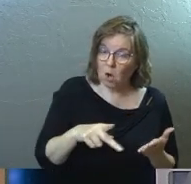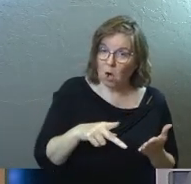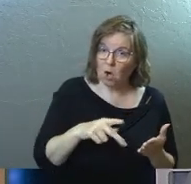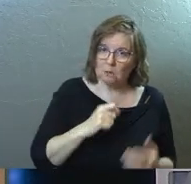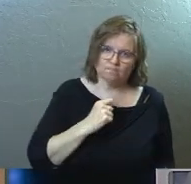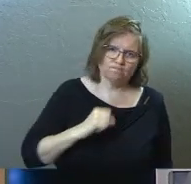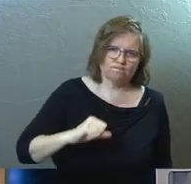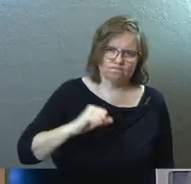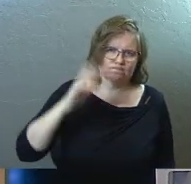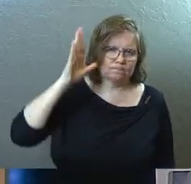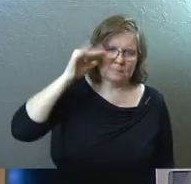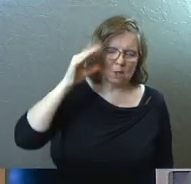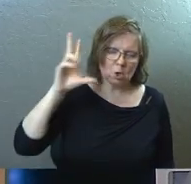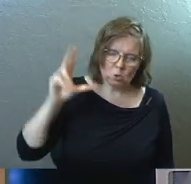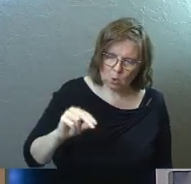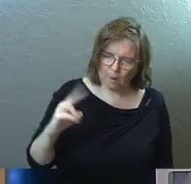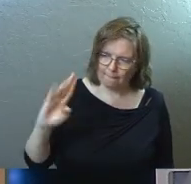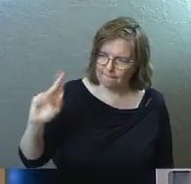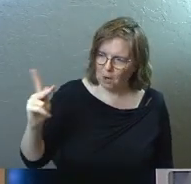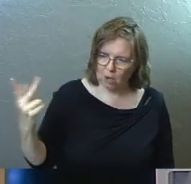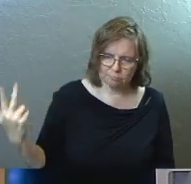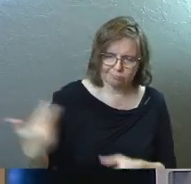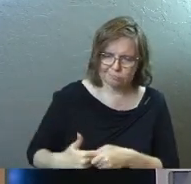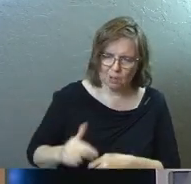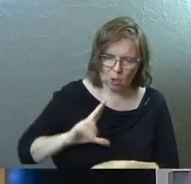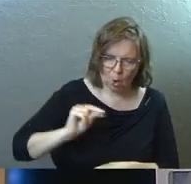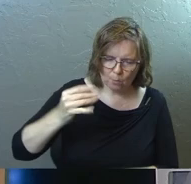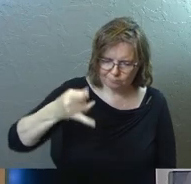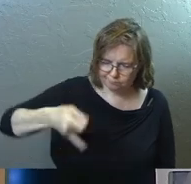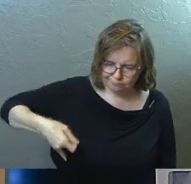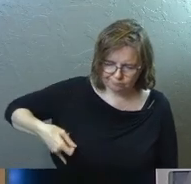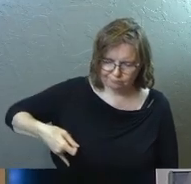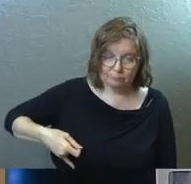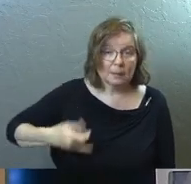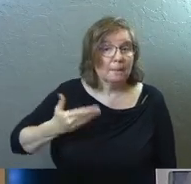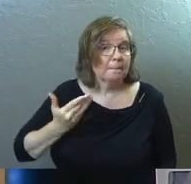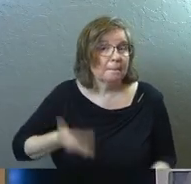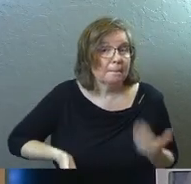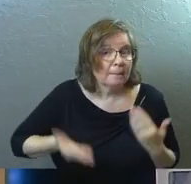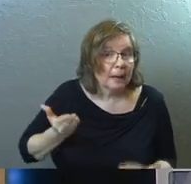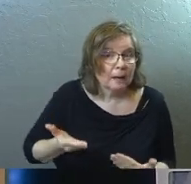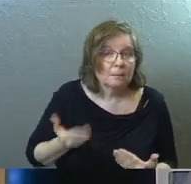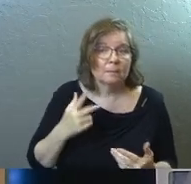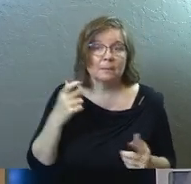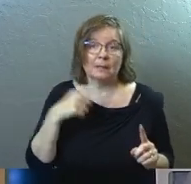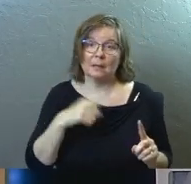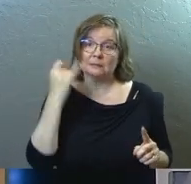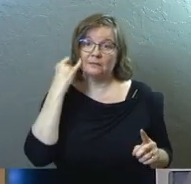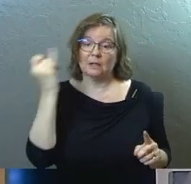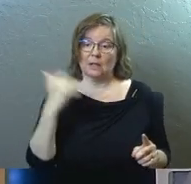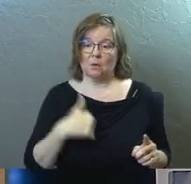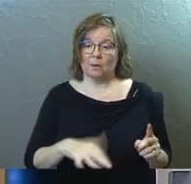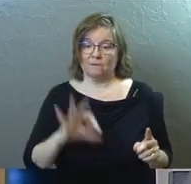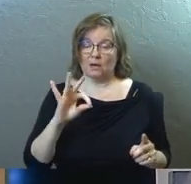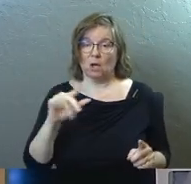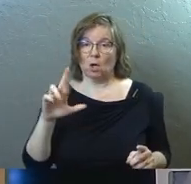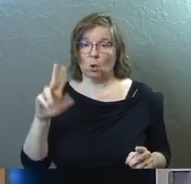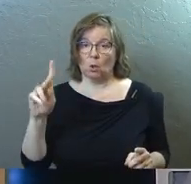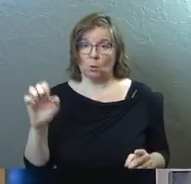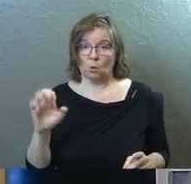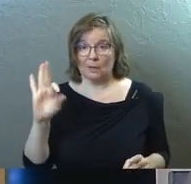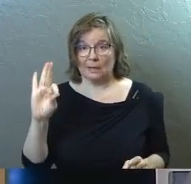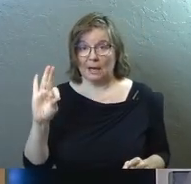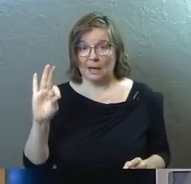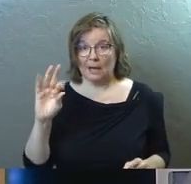headstrong and no, we cannot bring along Mark, right? Maybe it stems from an idea like we find in